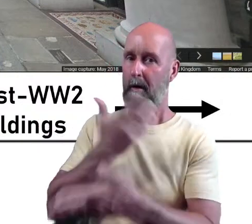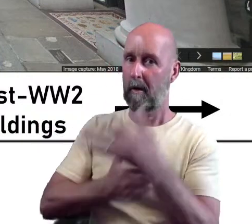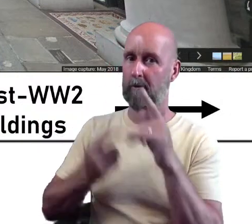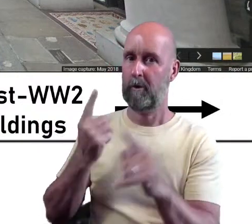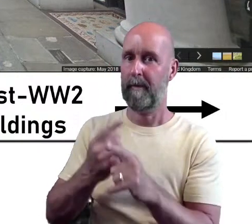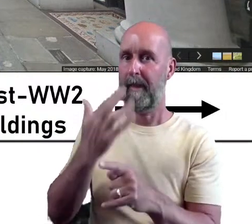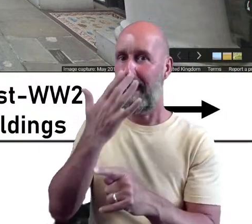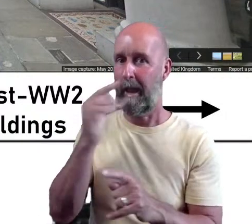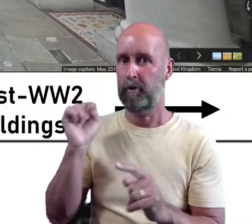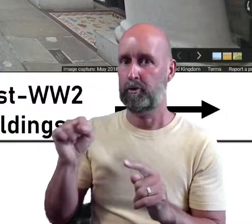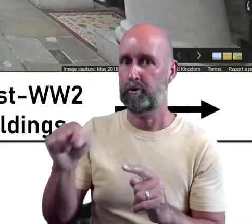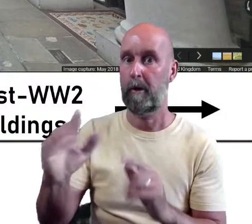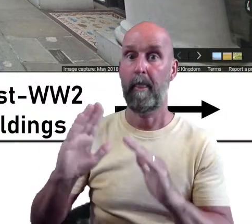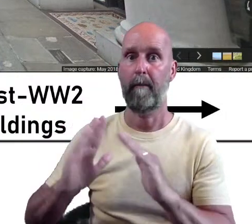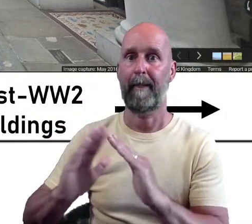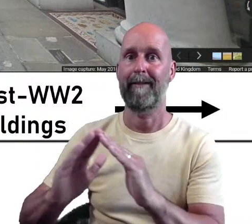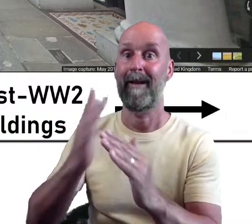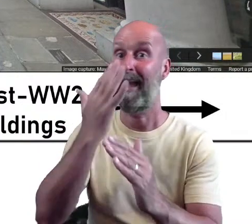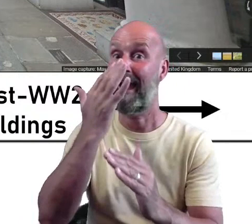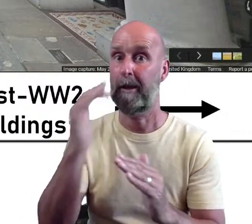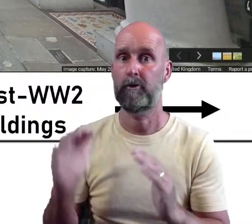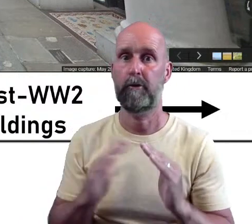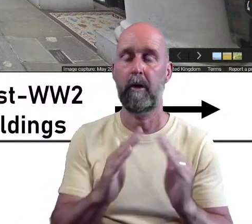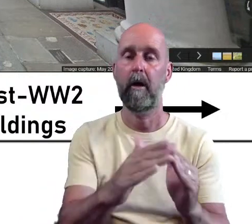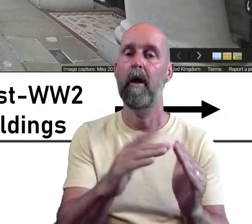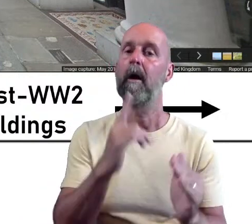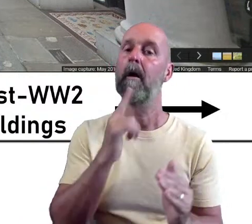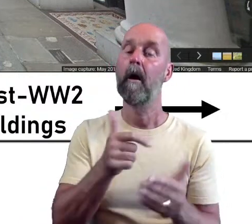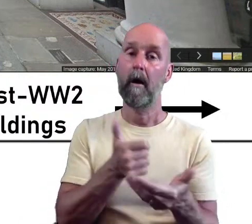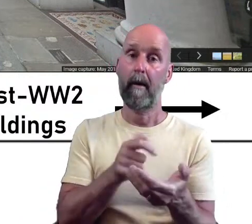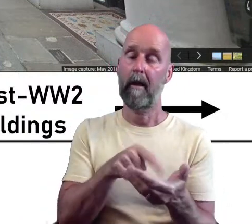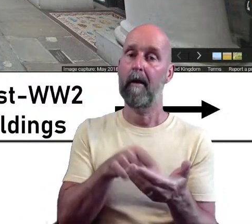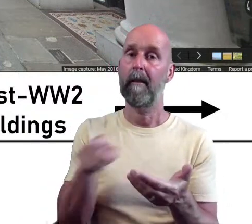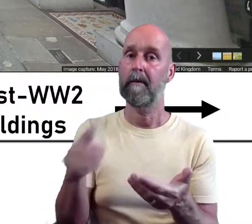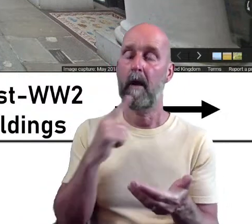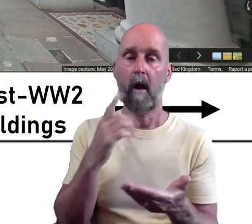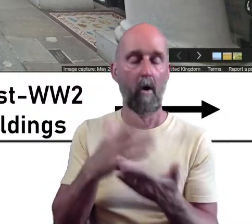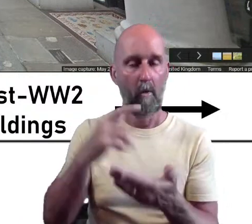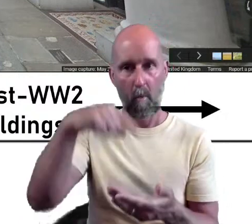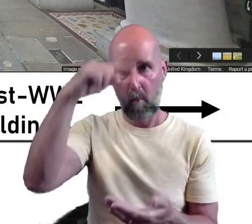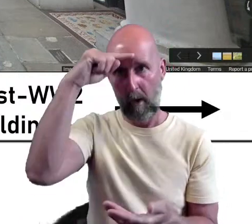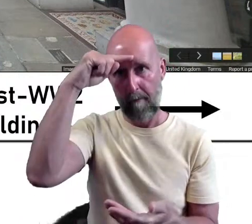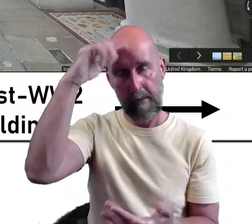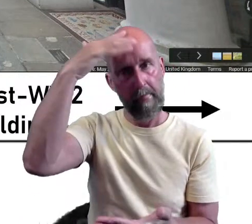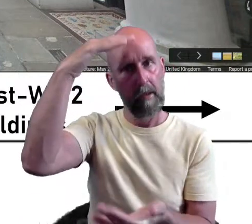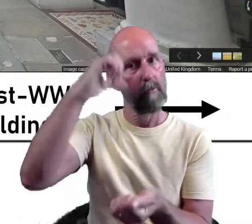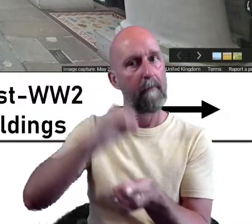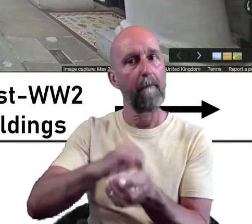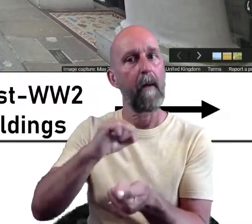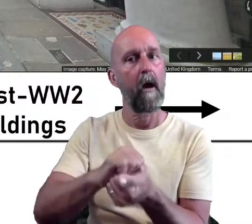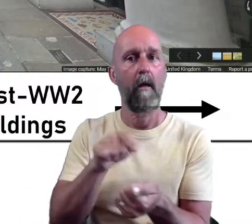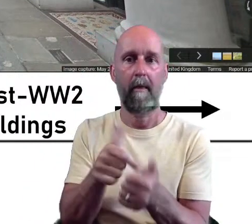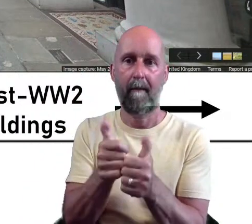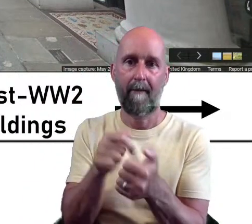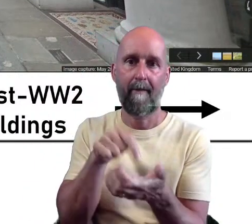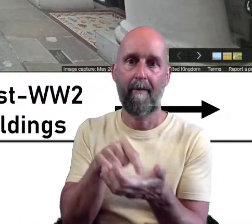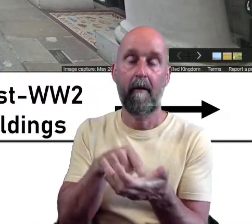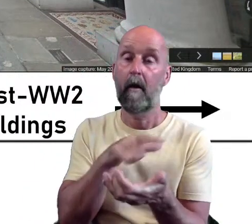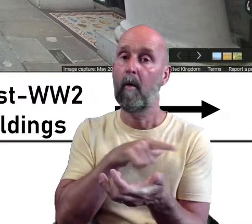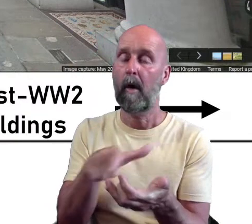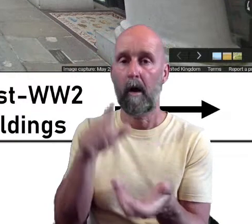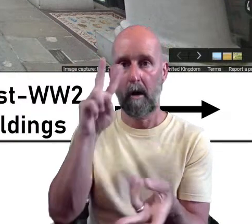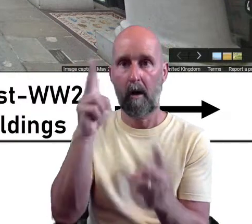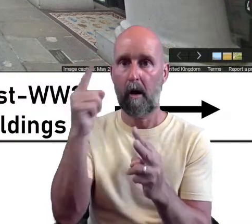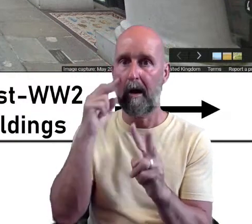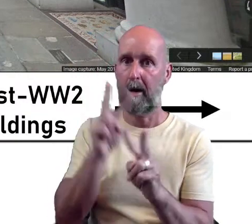story. And when I spoke to the players, this was always one of like the most memorable things they remembered from the game, because it really transformed how they saw that part